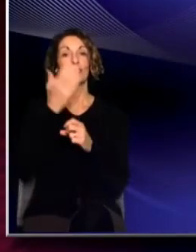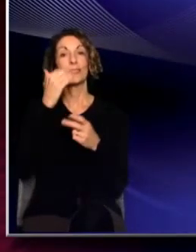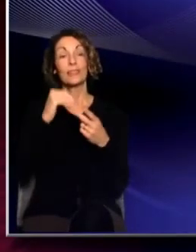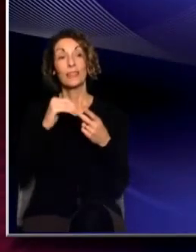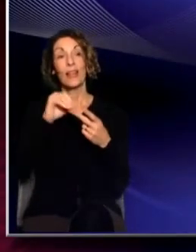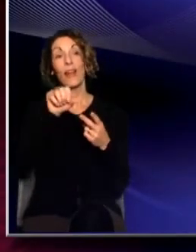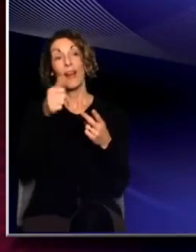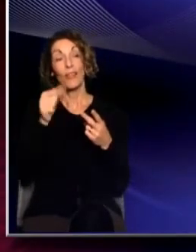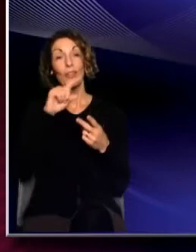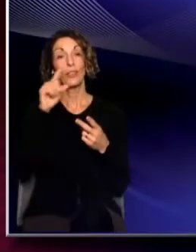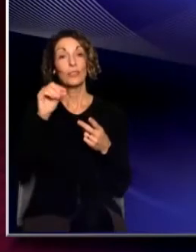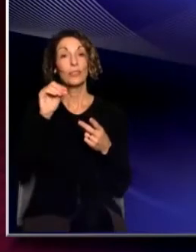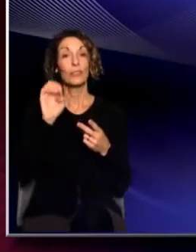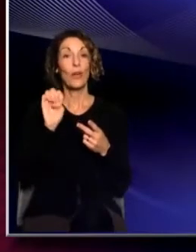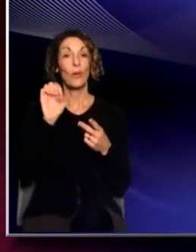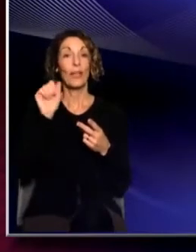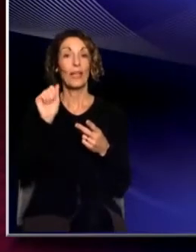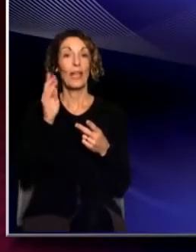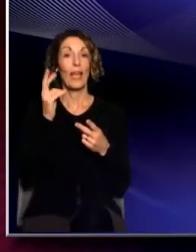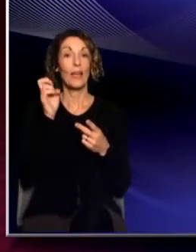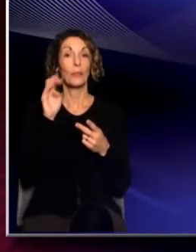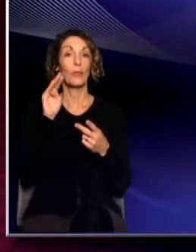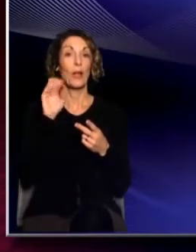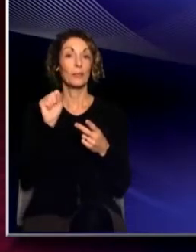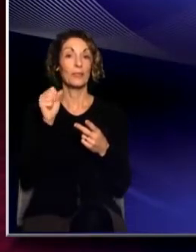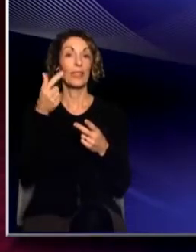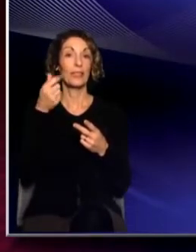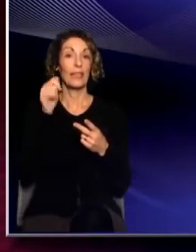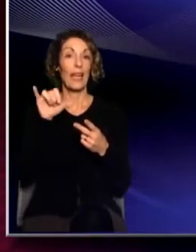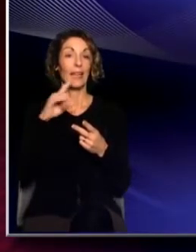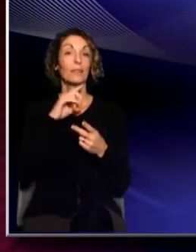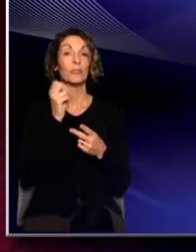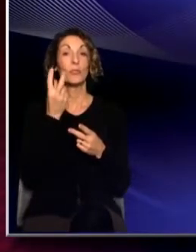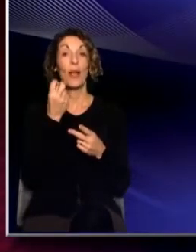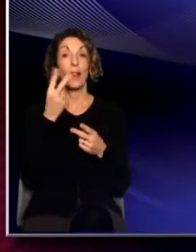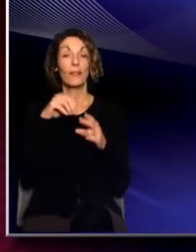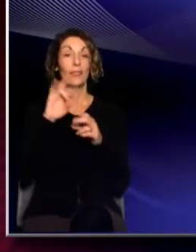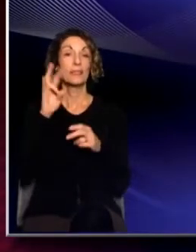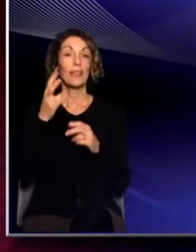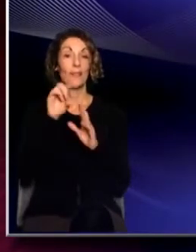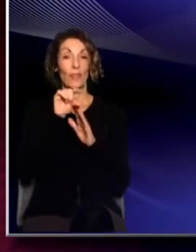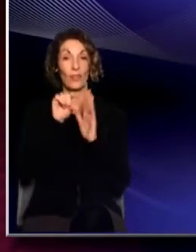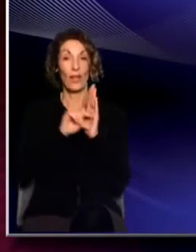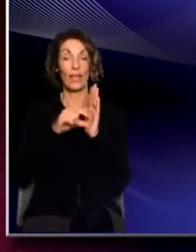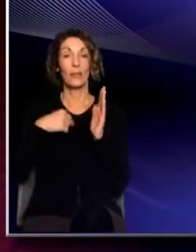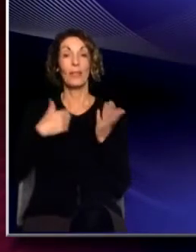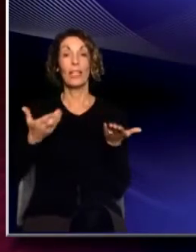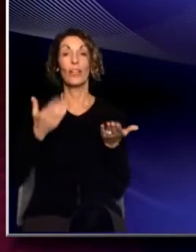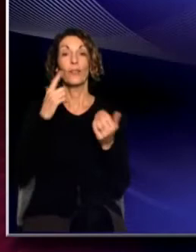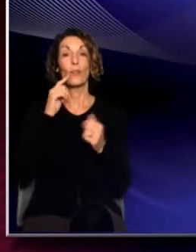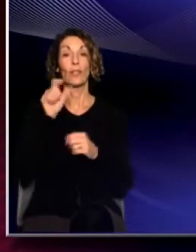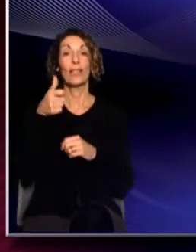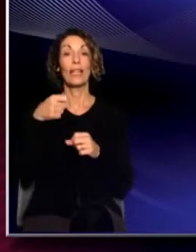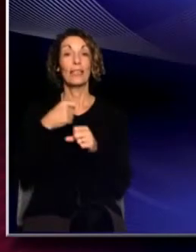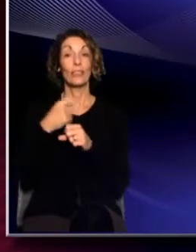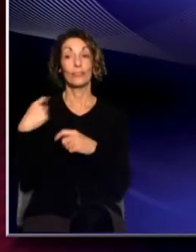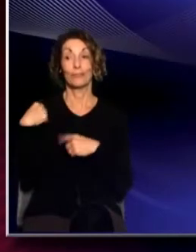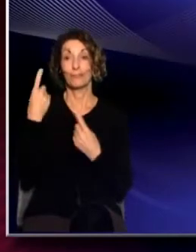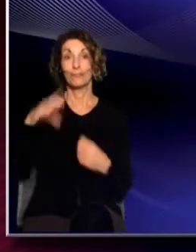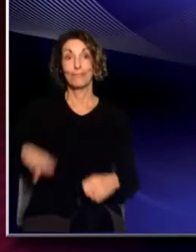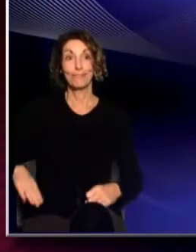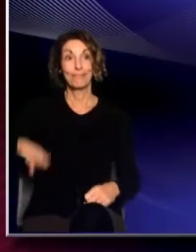Abrams-Gay. I am 12, and I'm in the 7th grade, and I've been here for 10 years since I was a toddler.